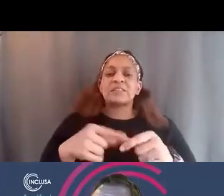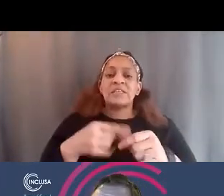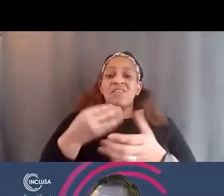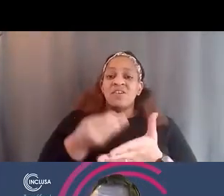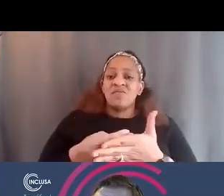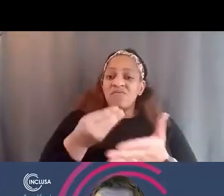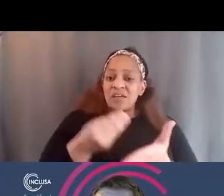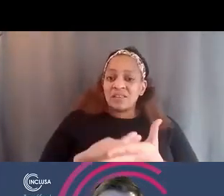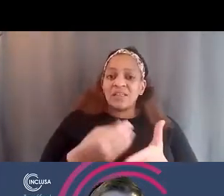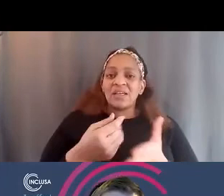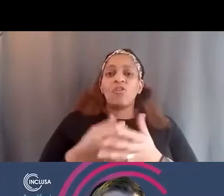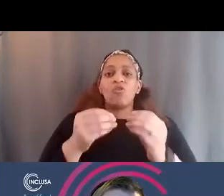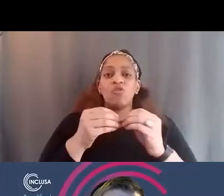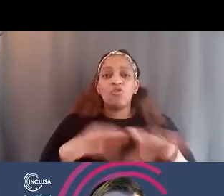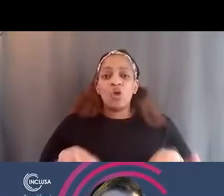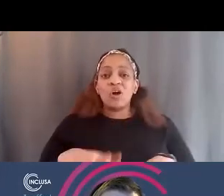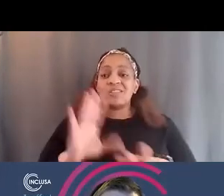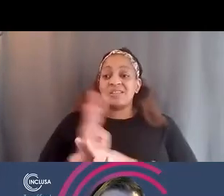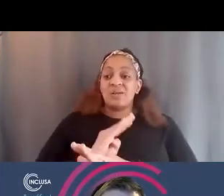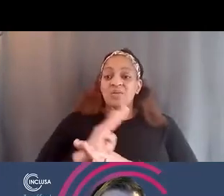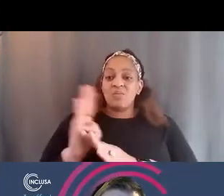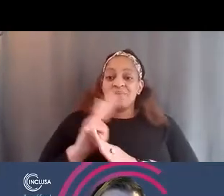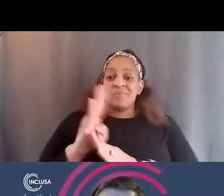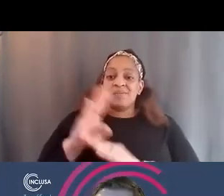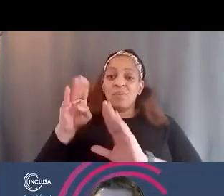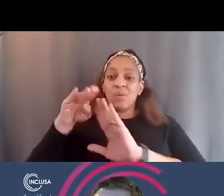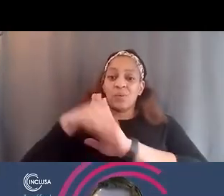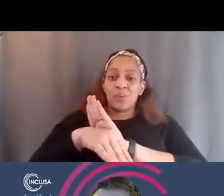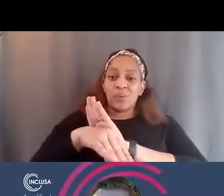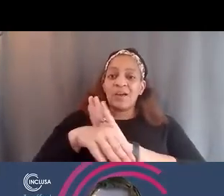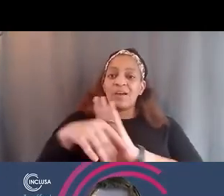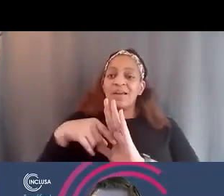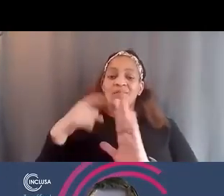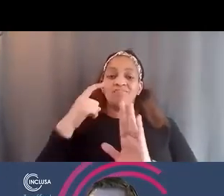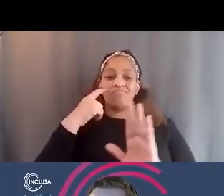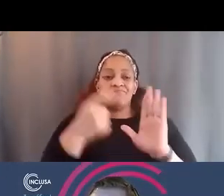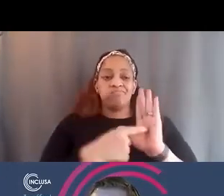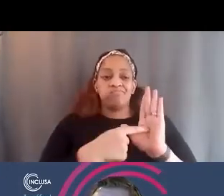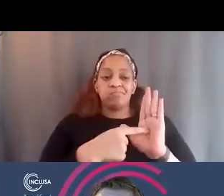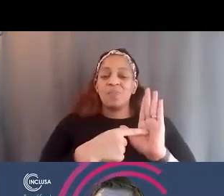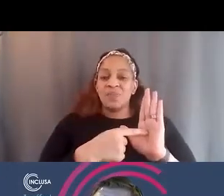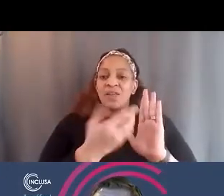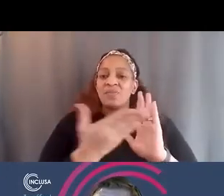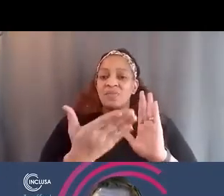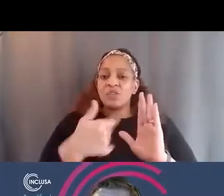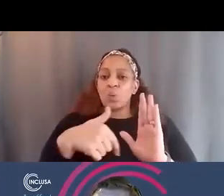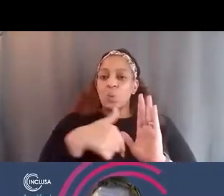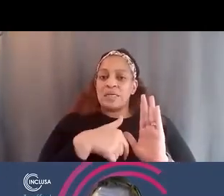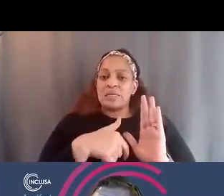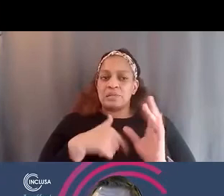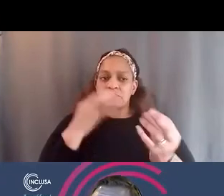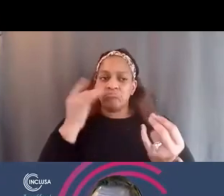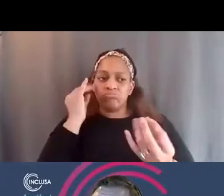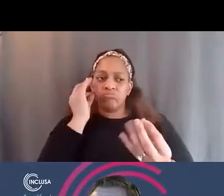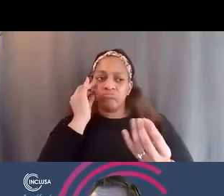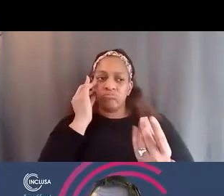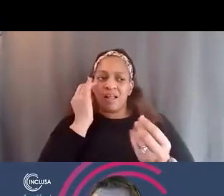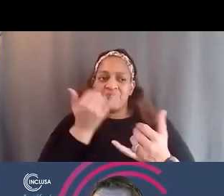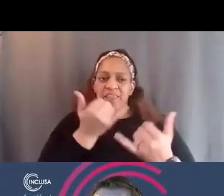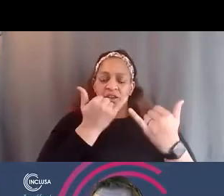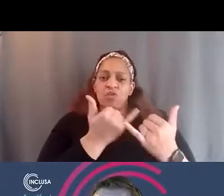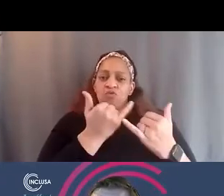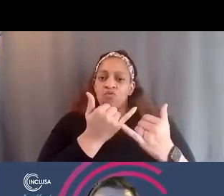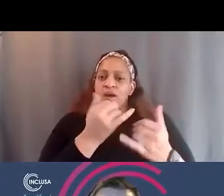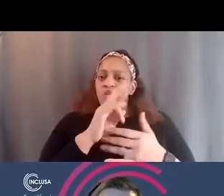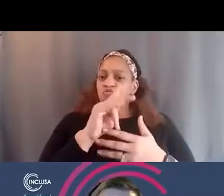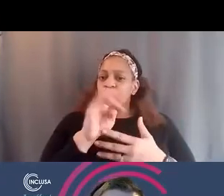funding or loss in their business, it really identifies in red flags that we need to reevaluate what that current rate is to make sure